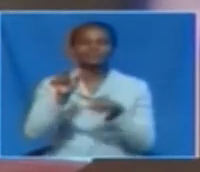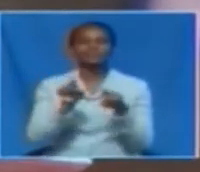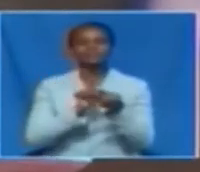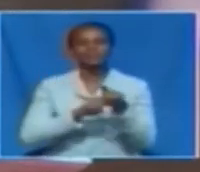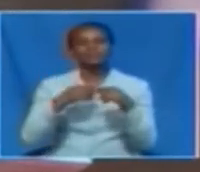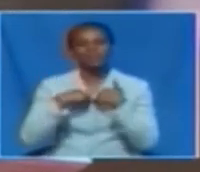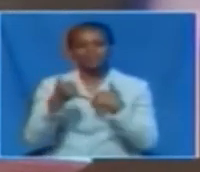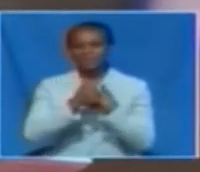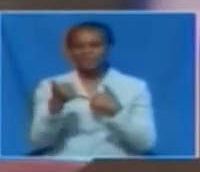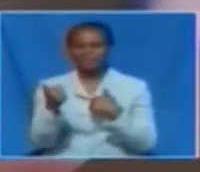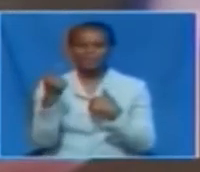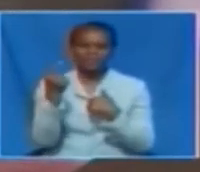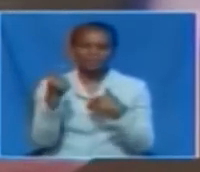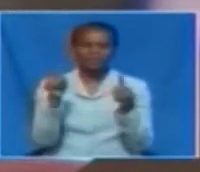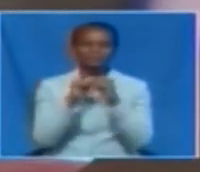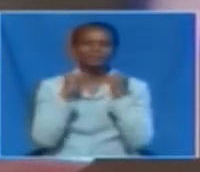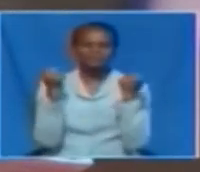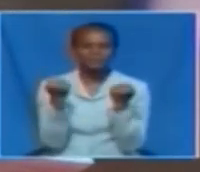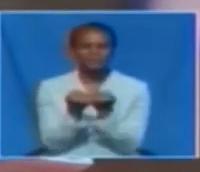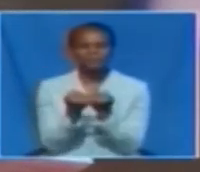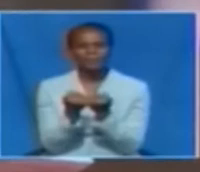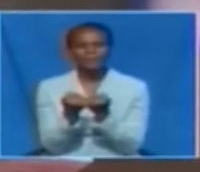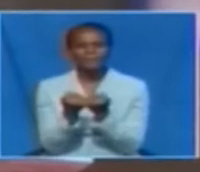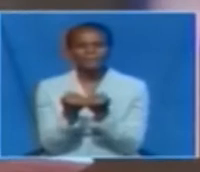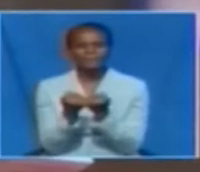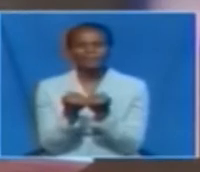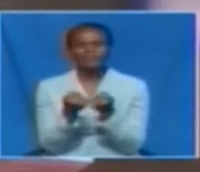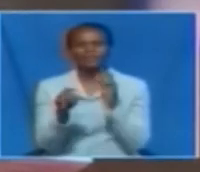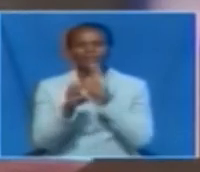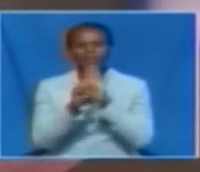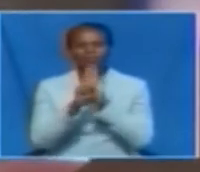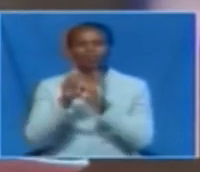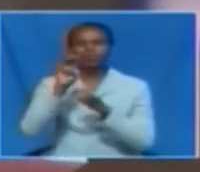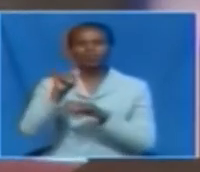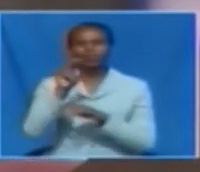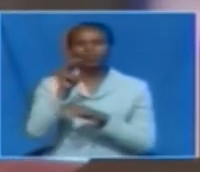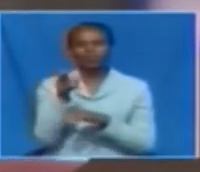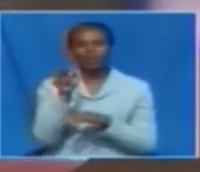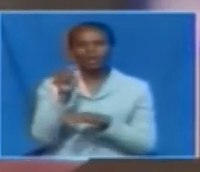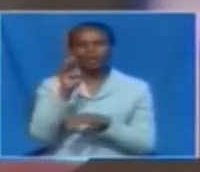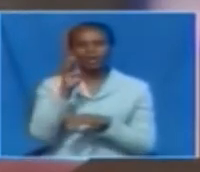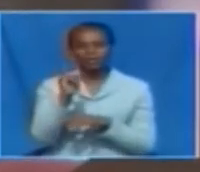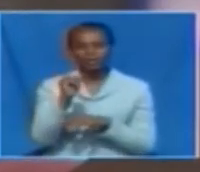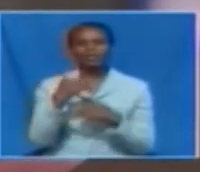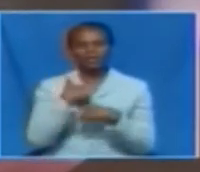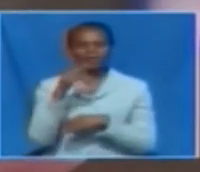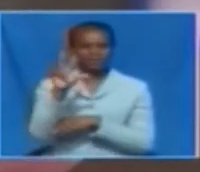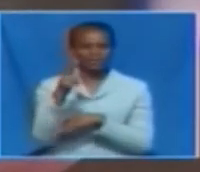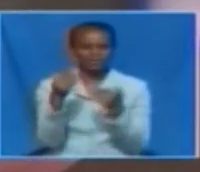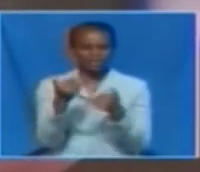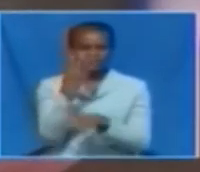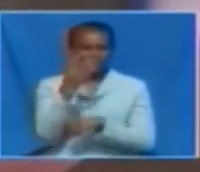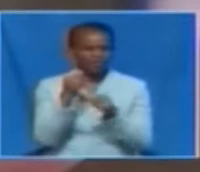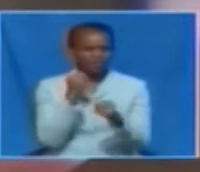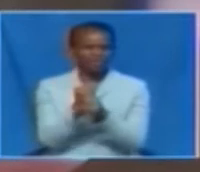one with a team of the likes of Mohabi Lungu. Now you have a third one. In just 4 years, you